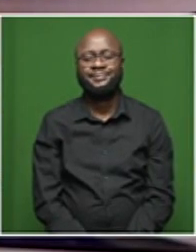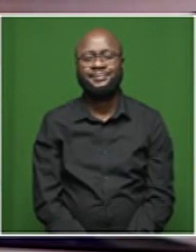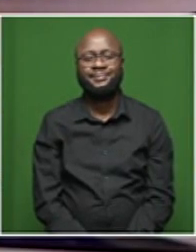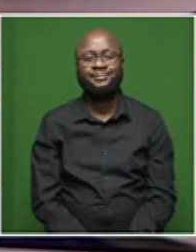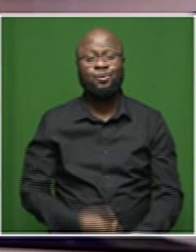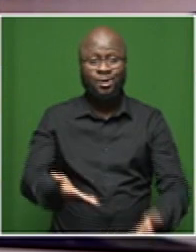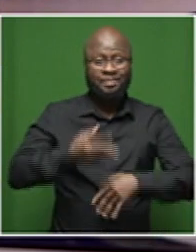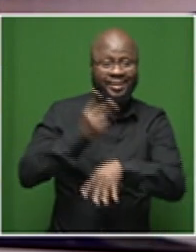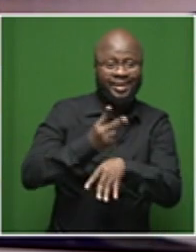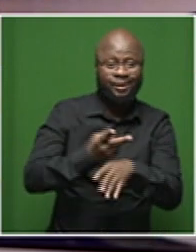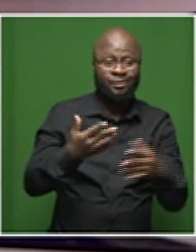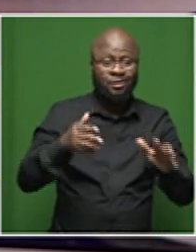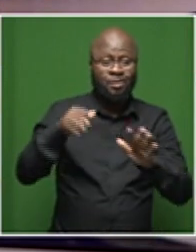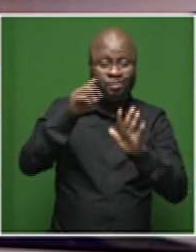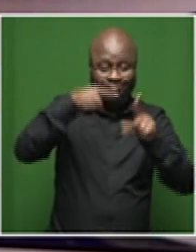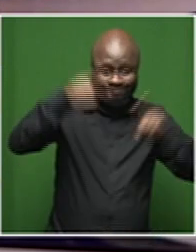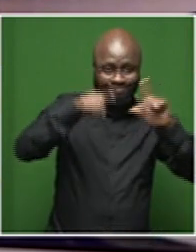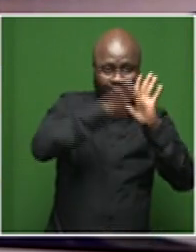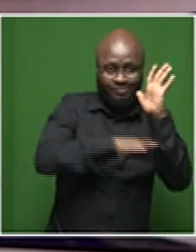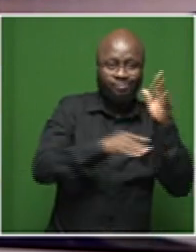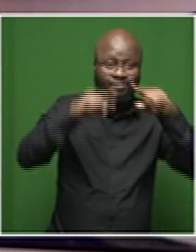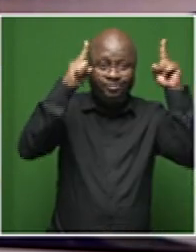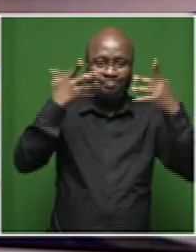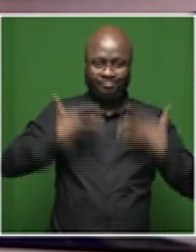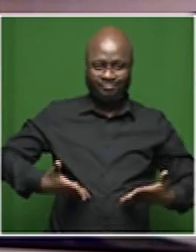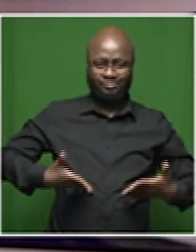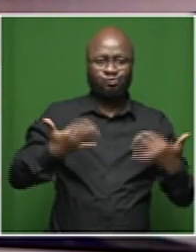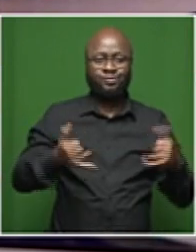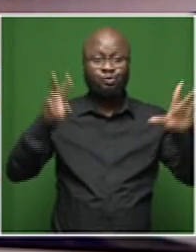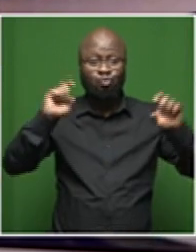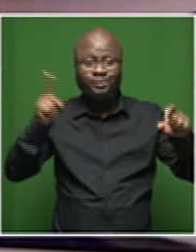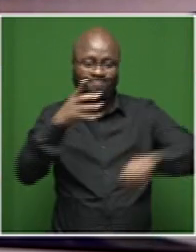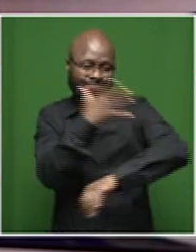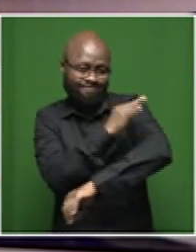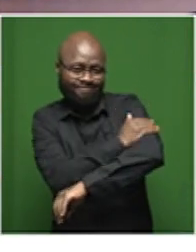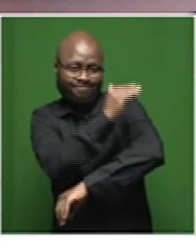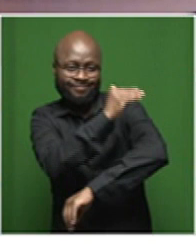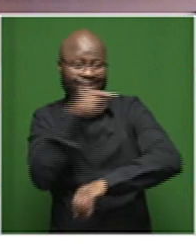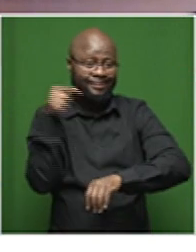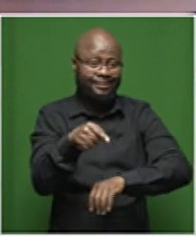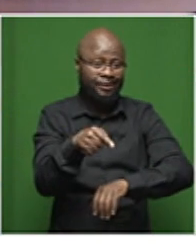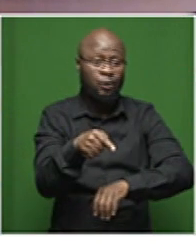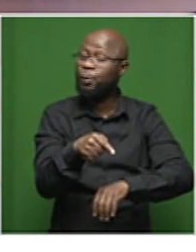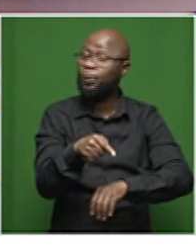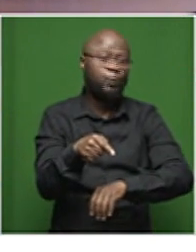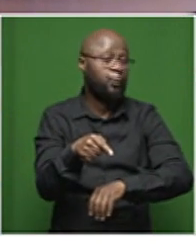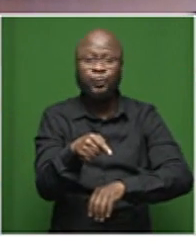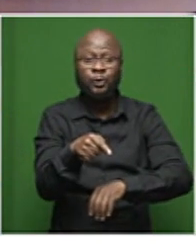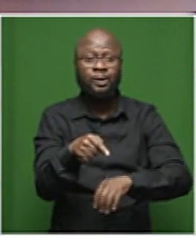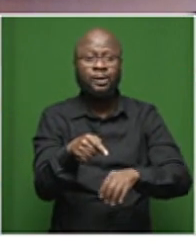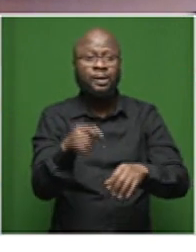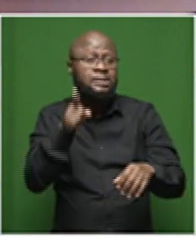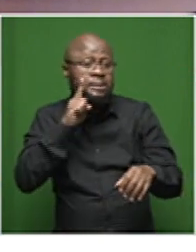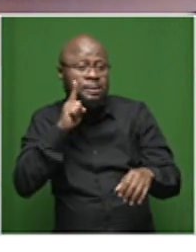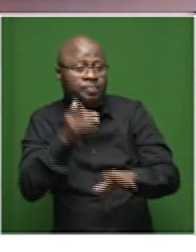Welcome back to Vital Signs. I'm Dr. Musa, and today we're talking about hypertension. Now, high blood pressure often has no symptoms. Over time, if